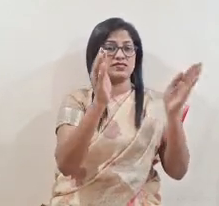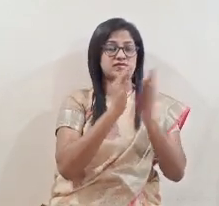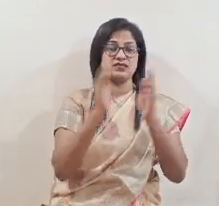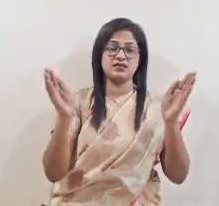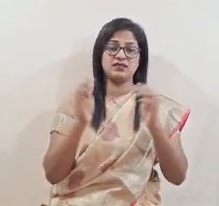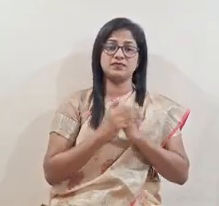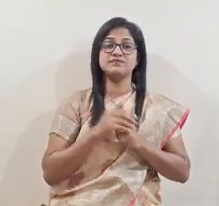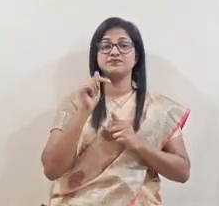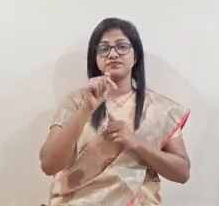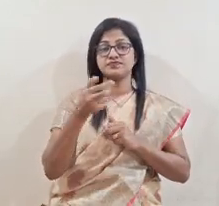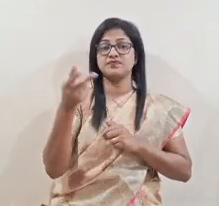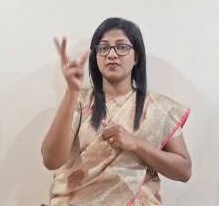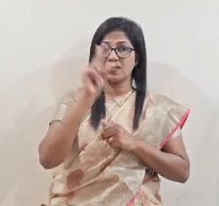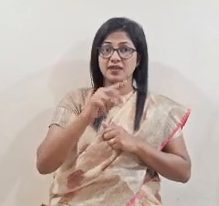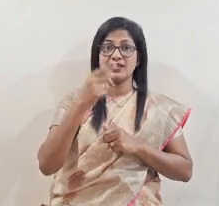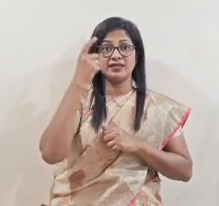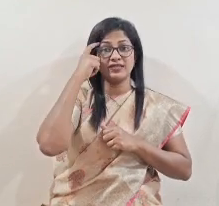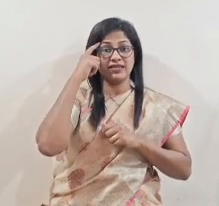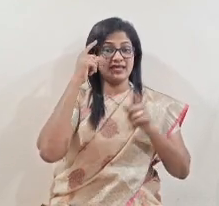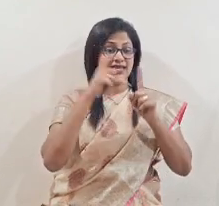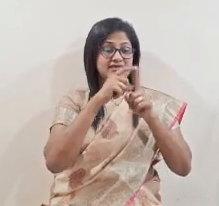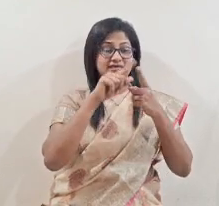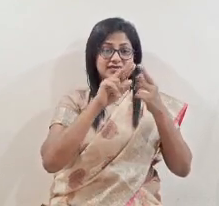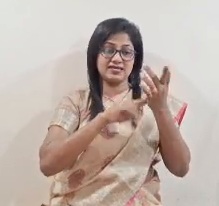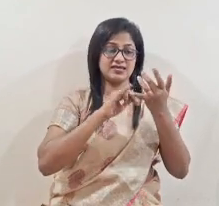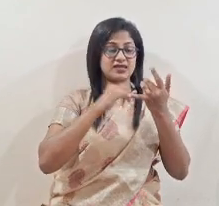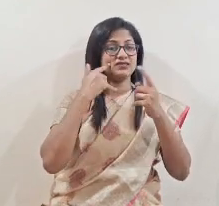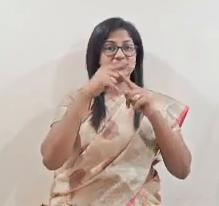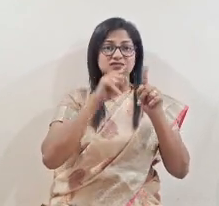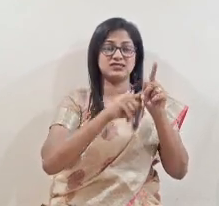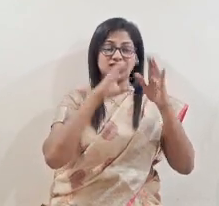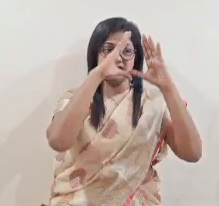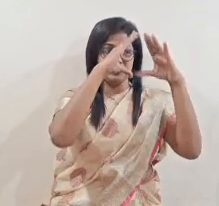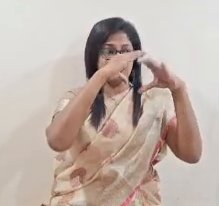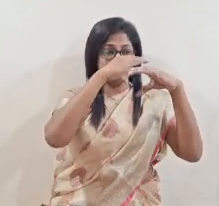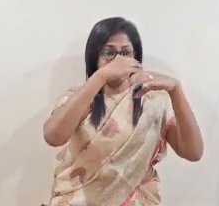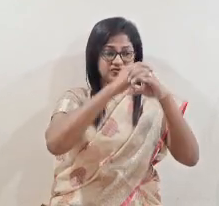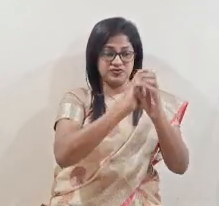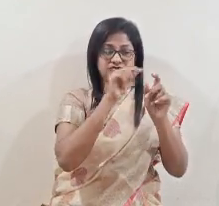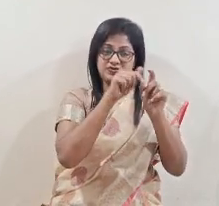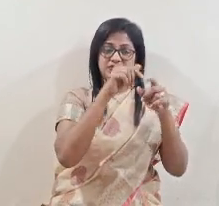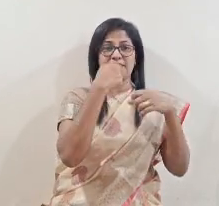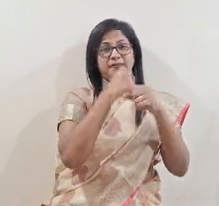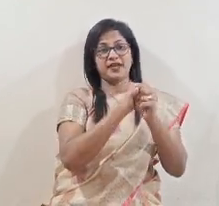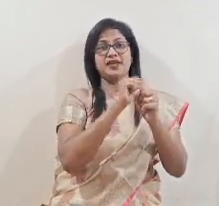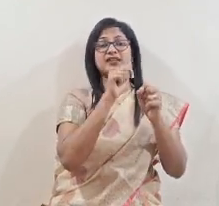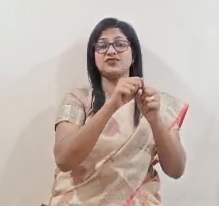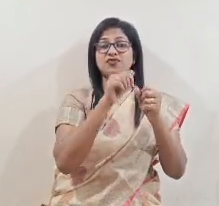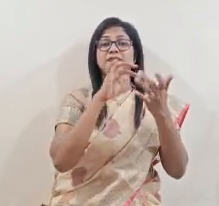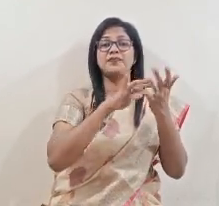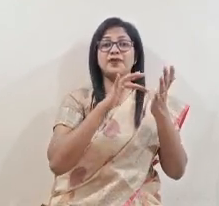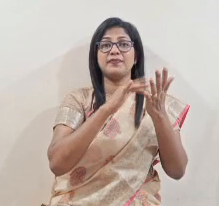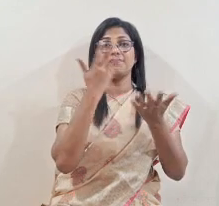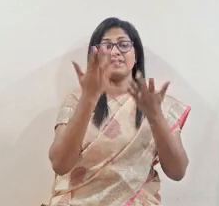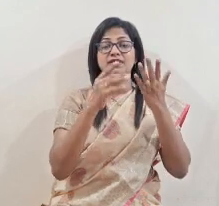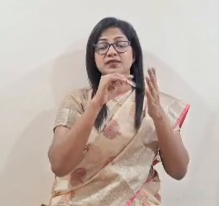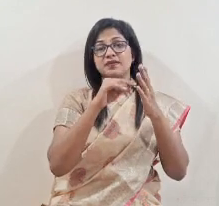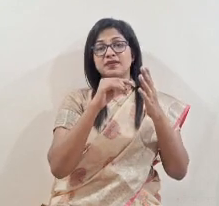is less trip generating or trip attracting, equivalent to the one which is having more